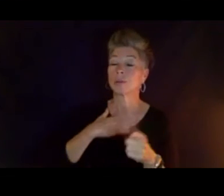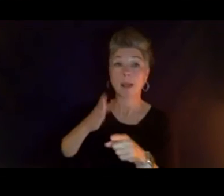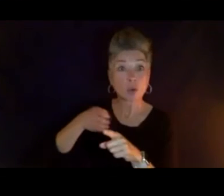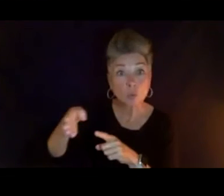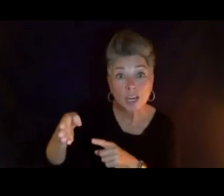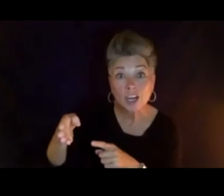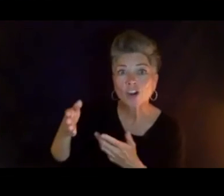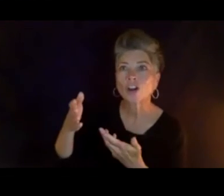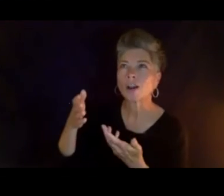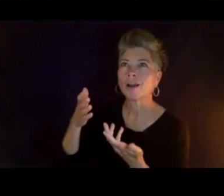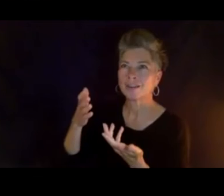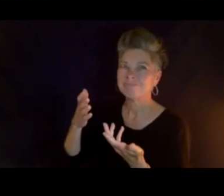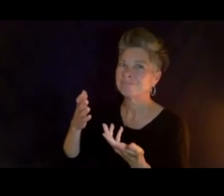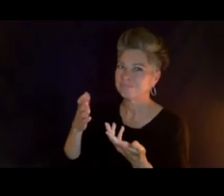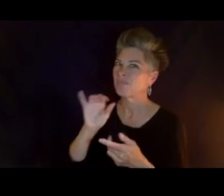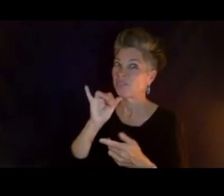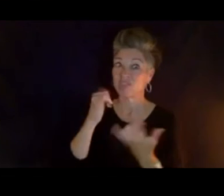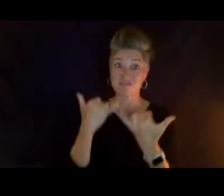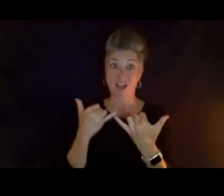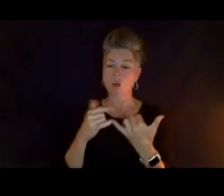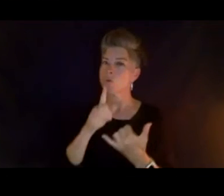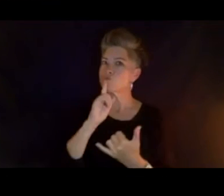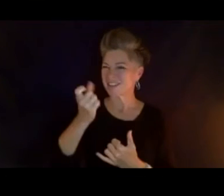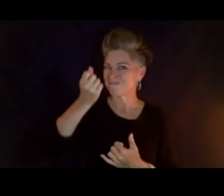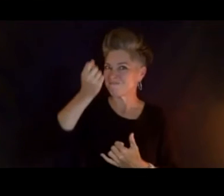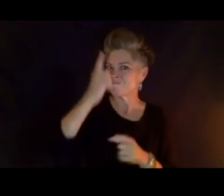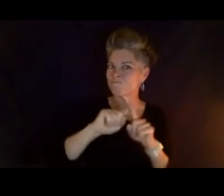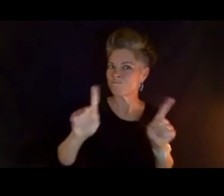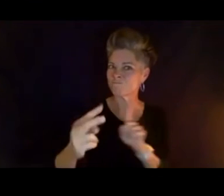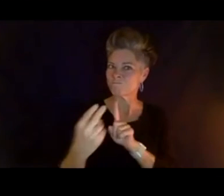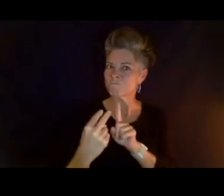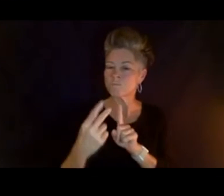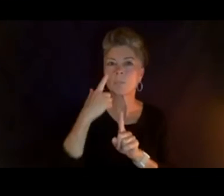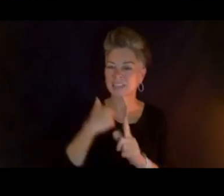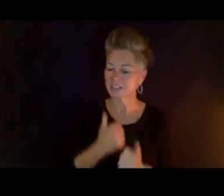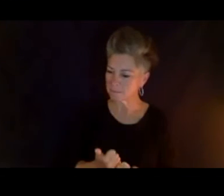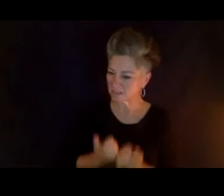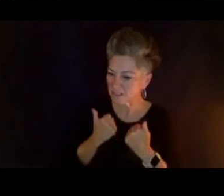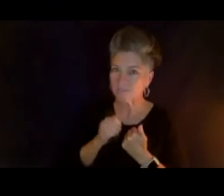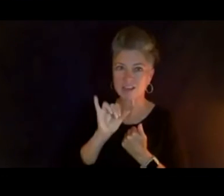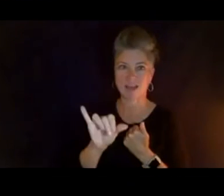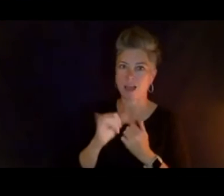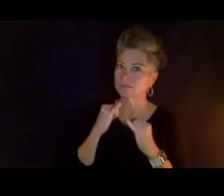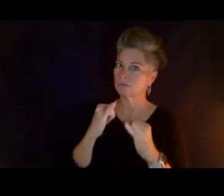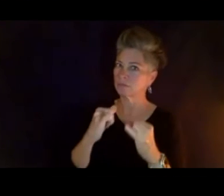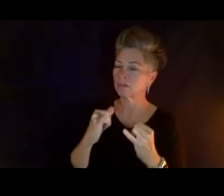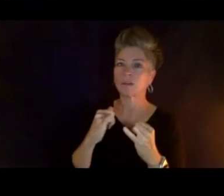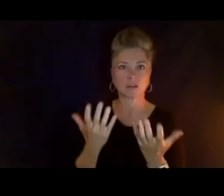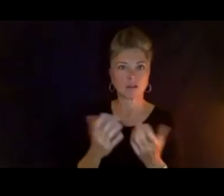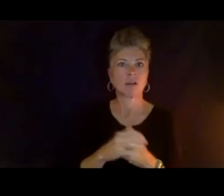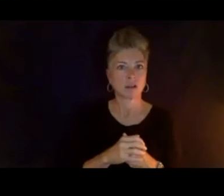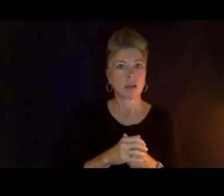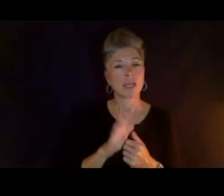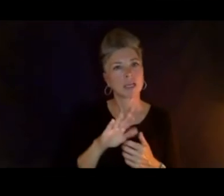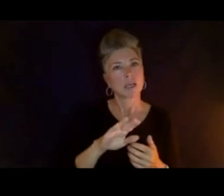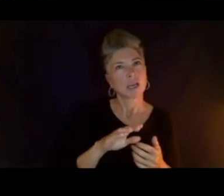it really changed me this time because I'm living it. And until you're really like in it, it really doesn't, like you'll be like, oh, that's sad that